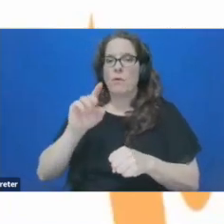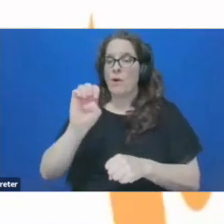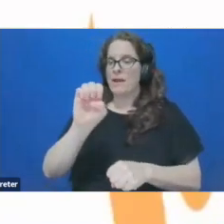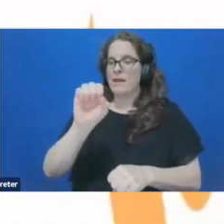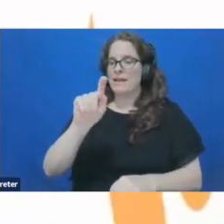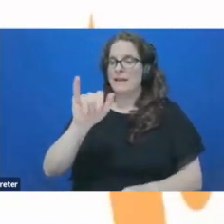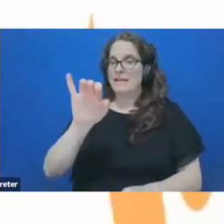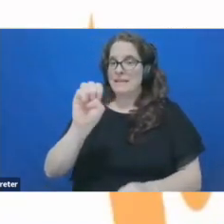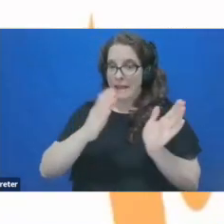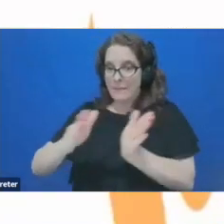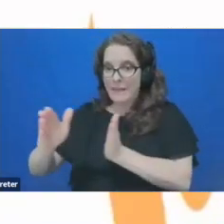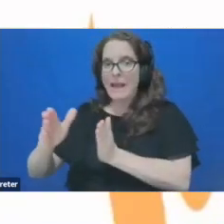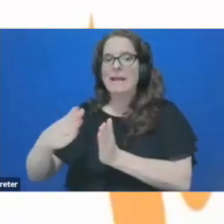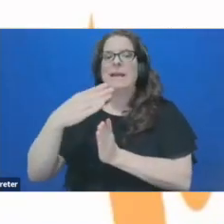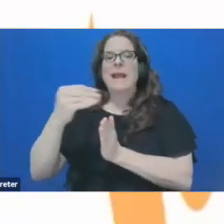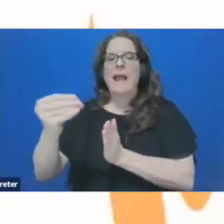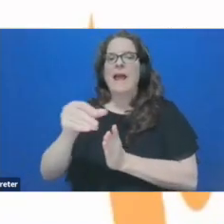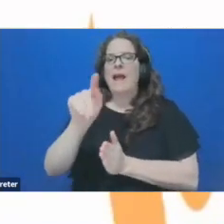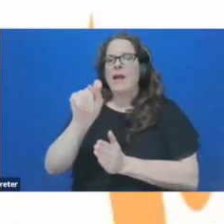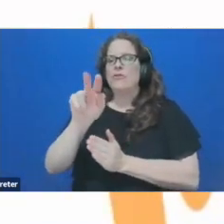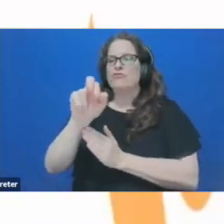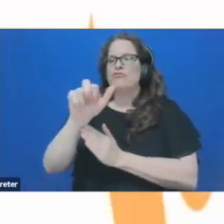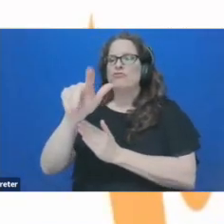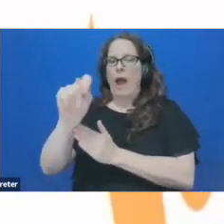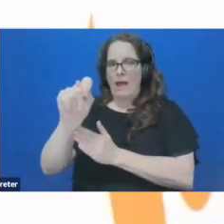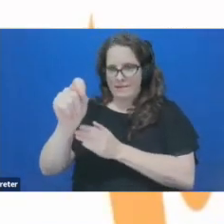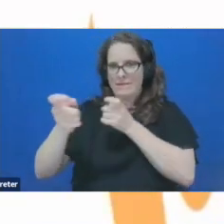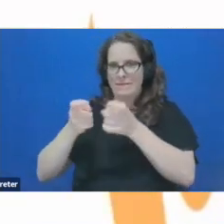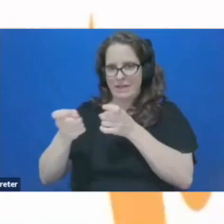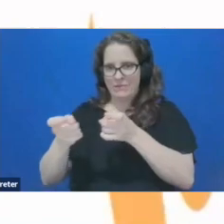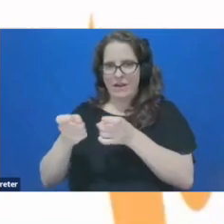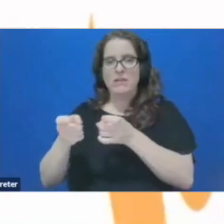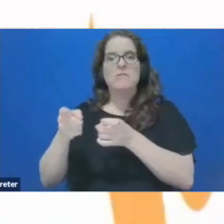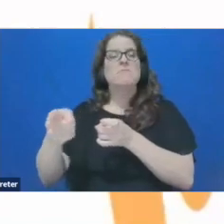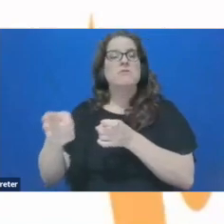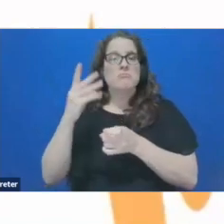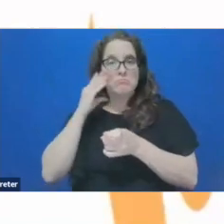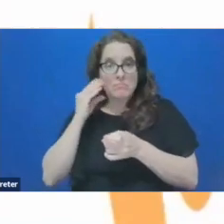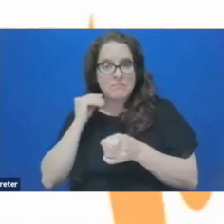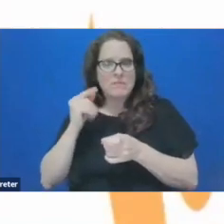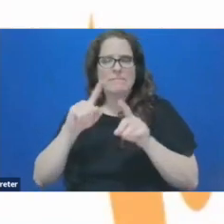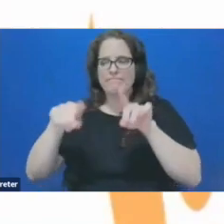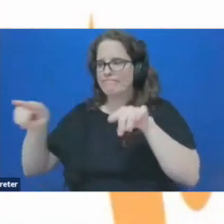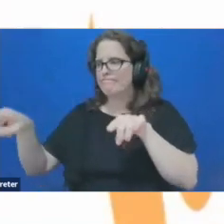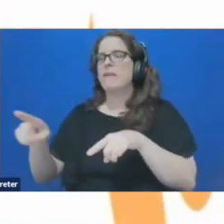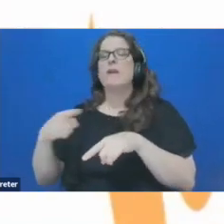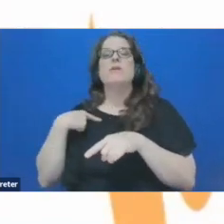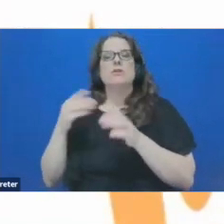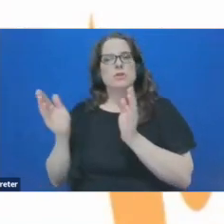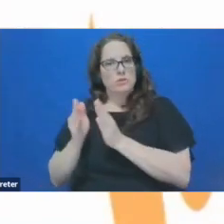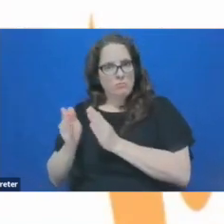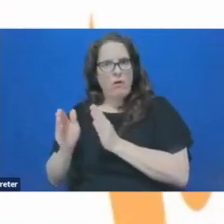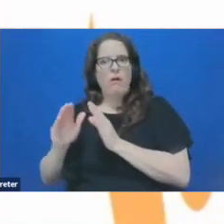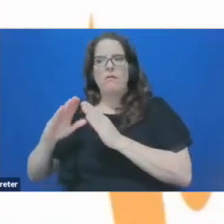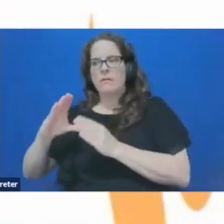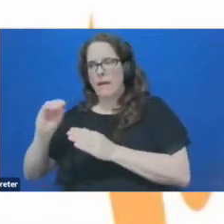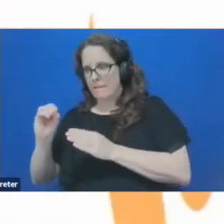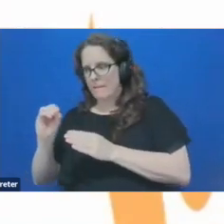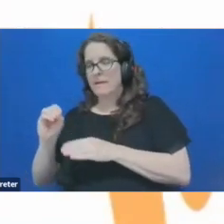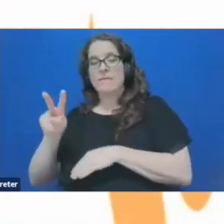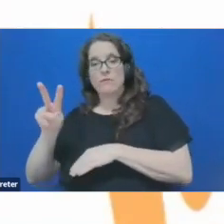working as a practicing trust and estate attorney at a small firm in McLean, Virginia, and as a trust officer for a trust